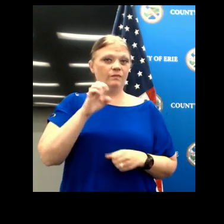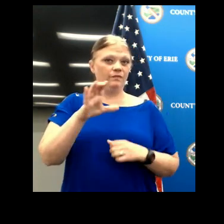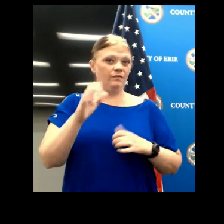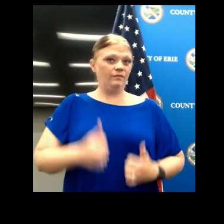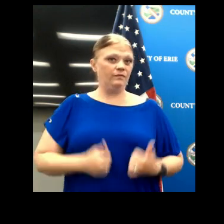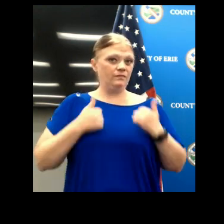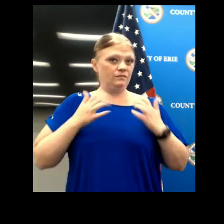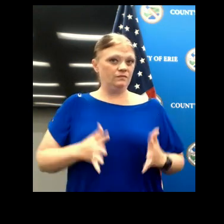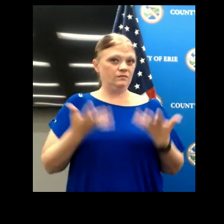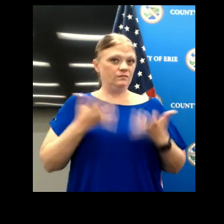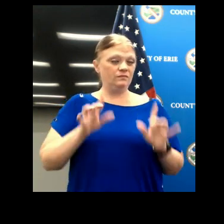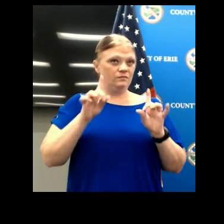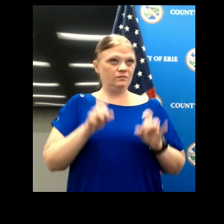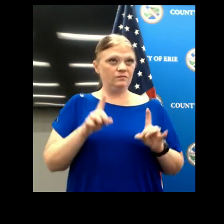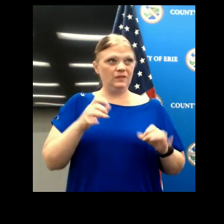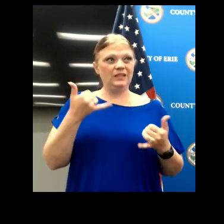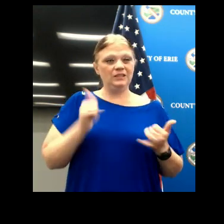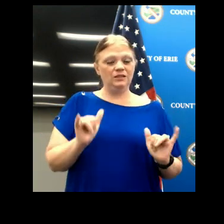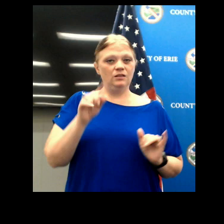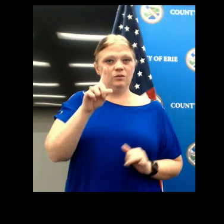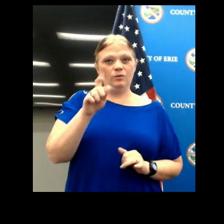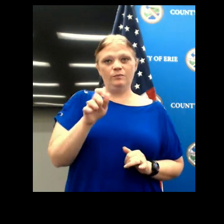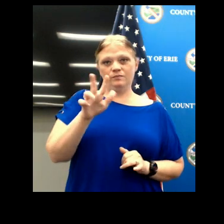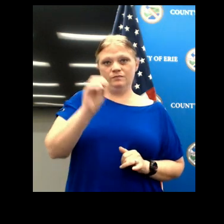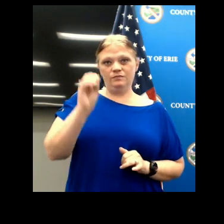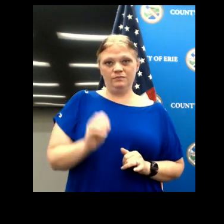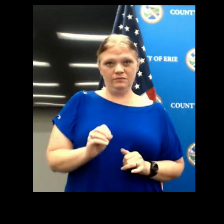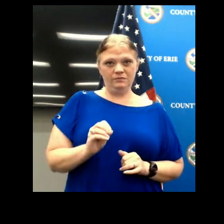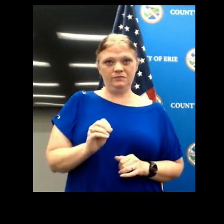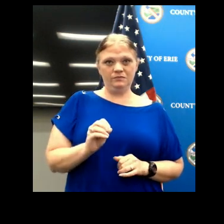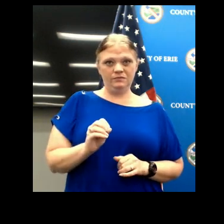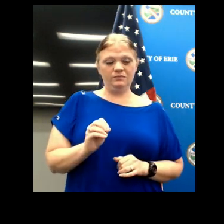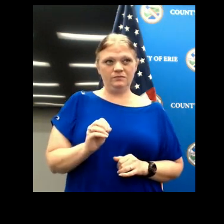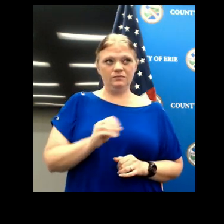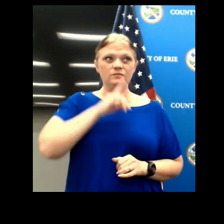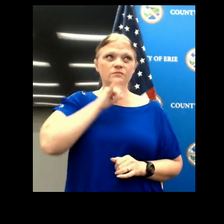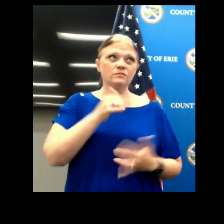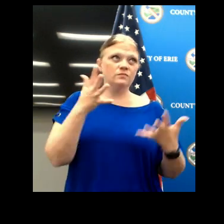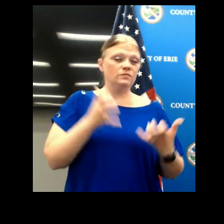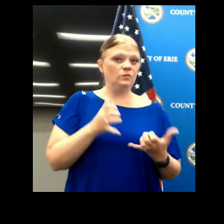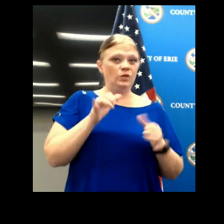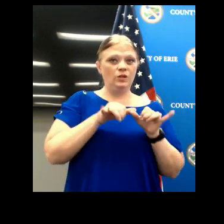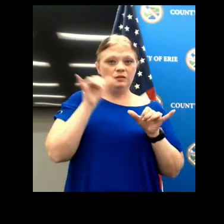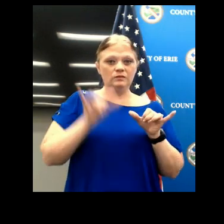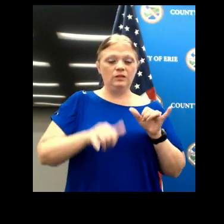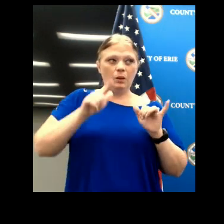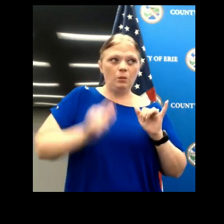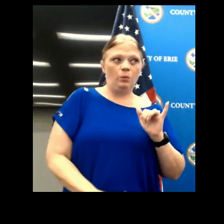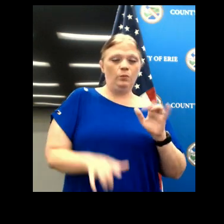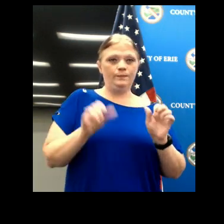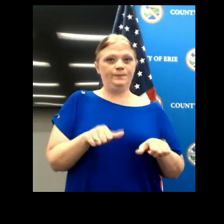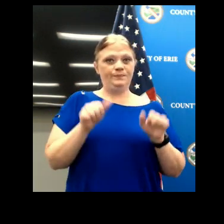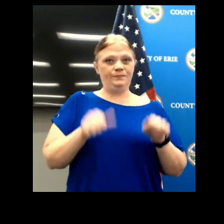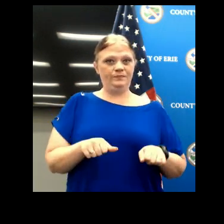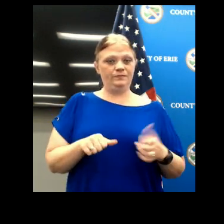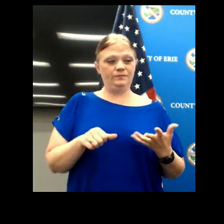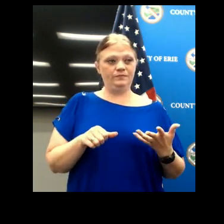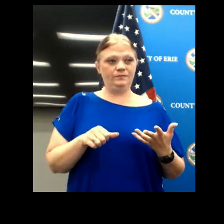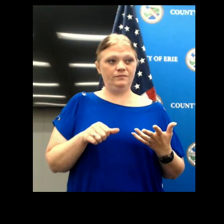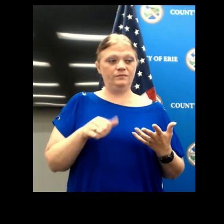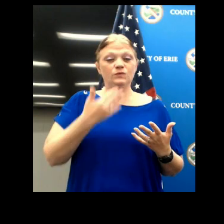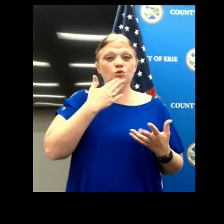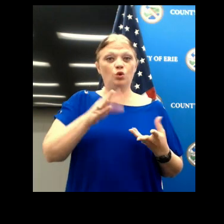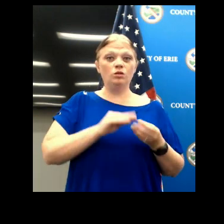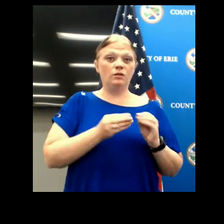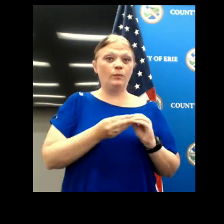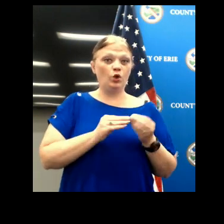residents that were tested was still 1.3%. So we really want to stay as low as possible. So this is a good